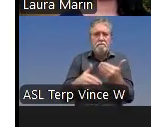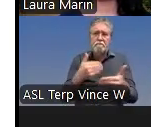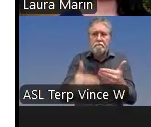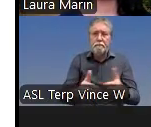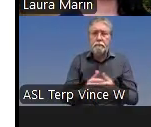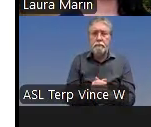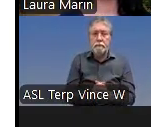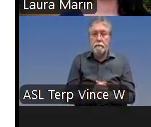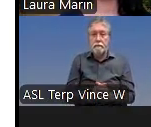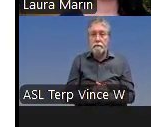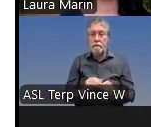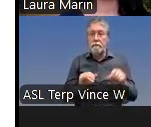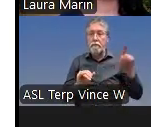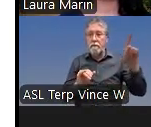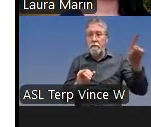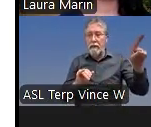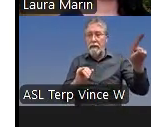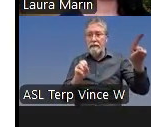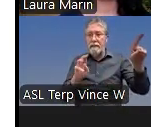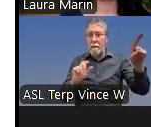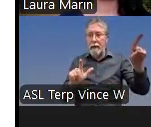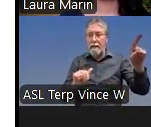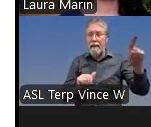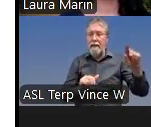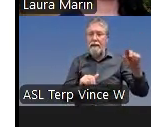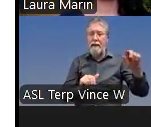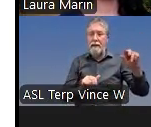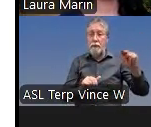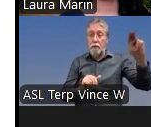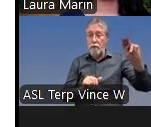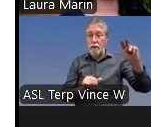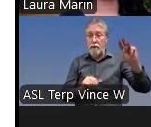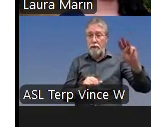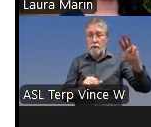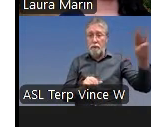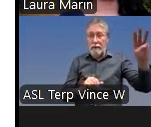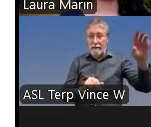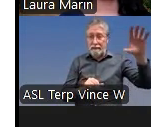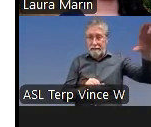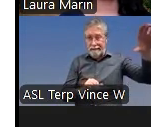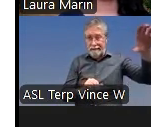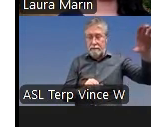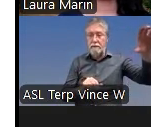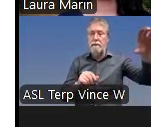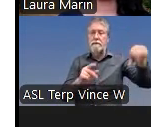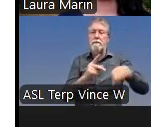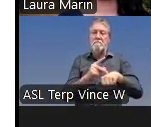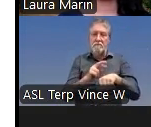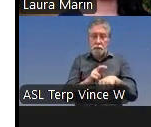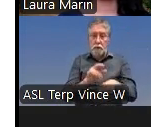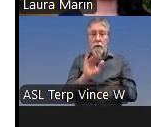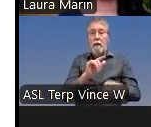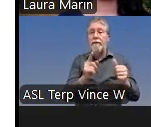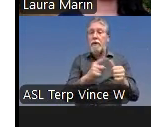so Isabella's up in the northwest corner of Puerto Rico. It was installed